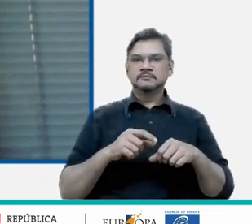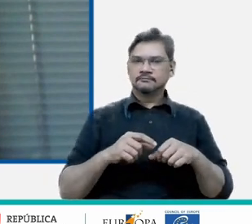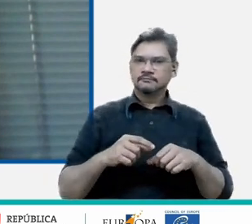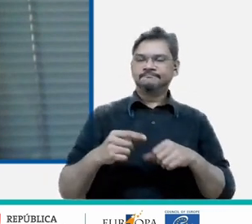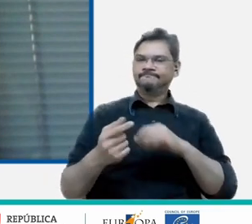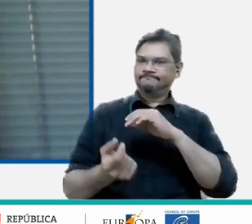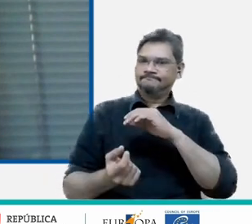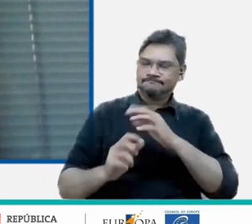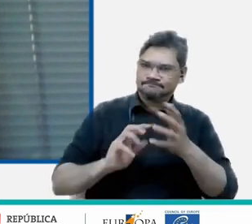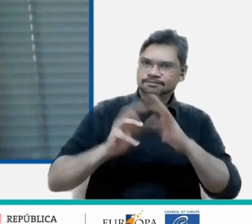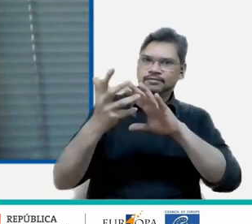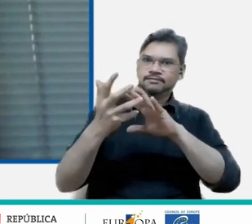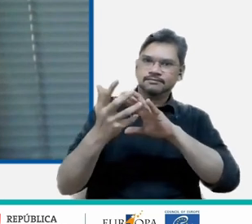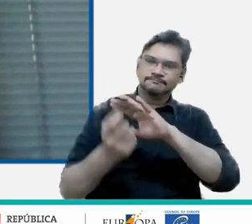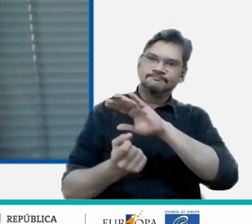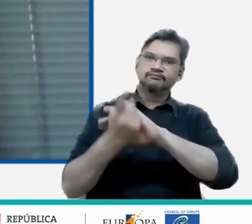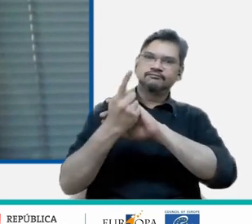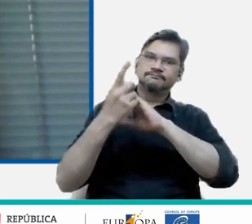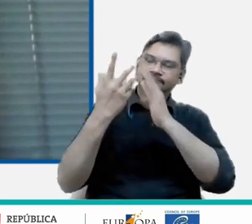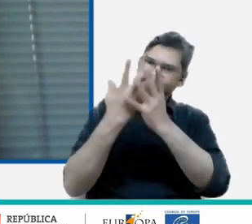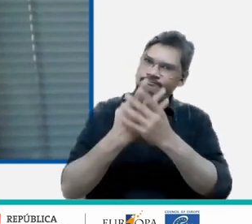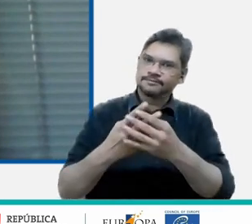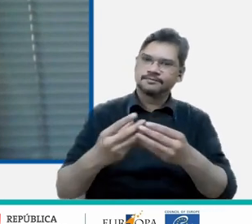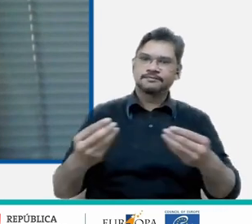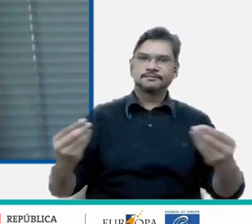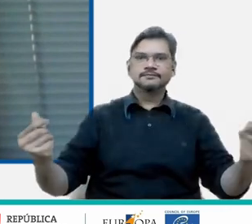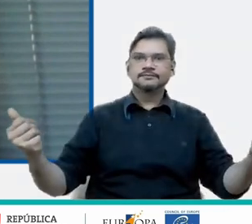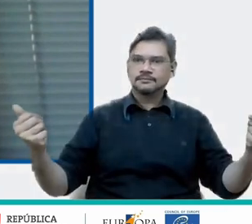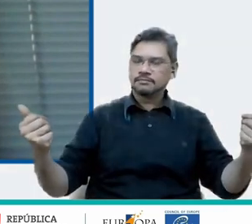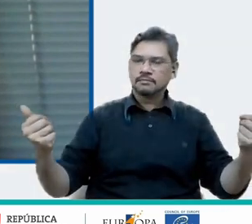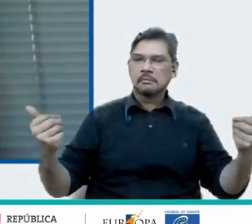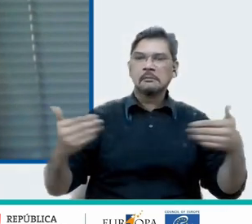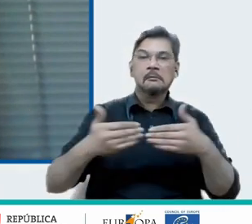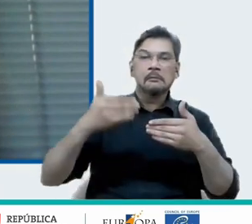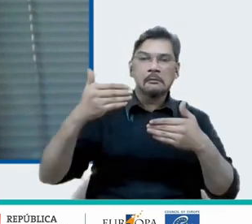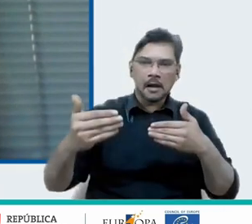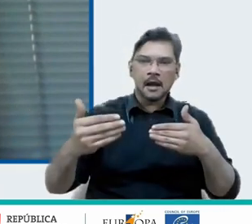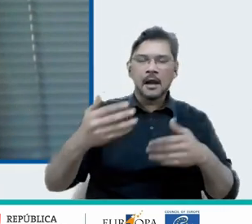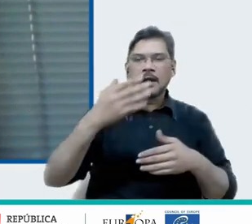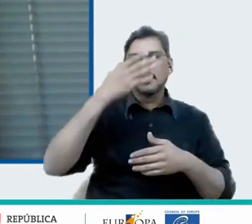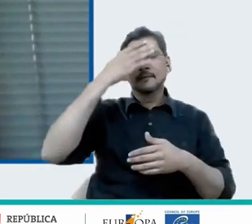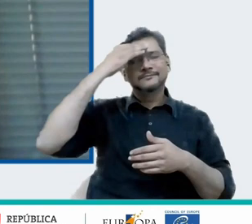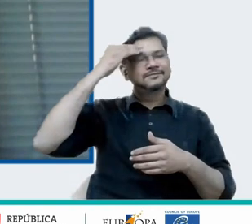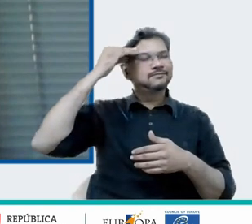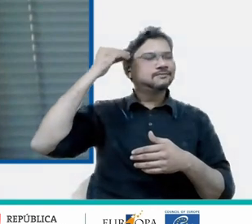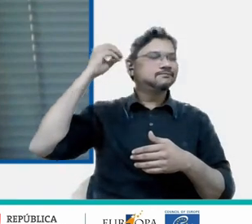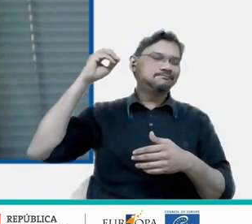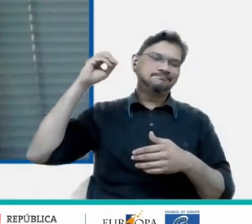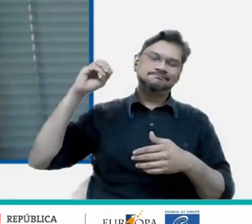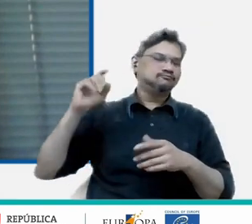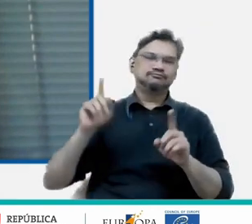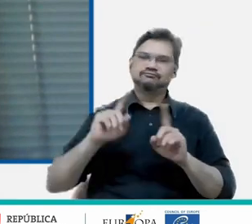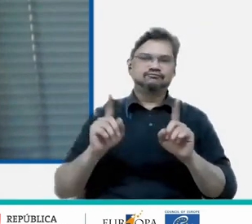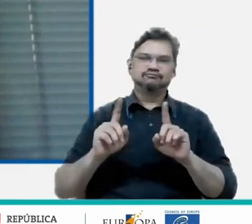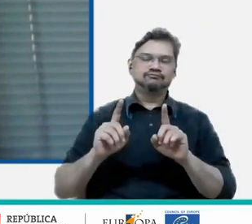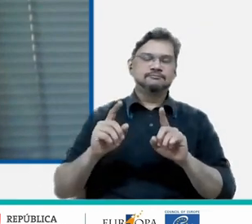the knowledge, all the experience, what we have learned is not lost, and that we also find the space to have these discussions